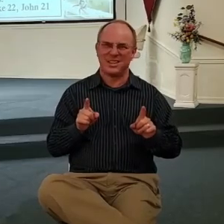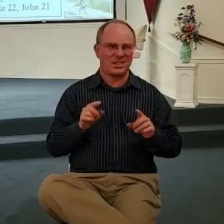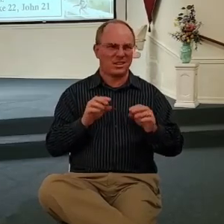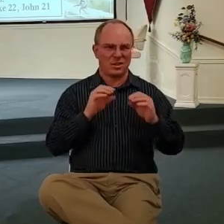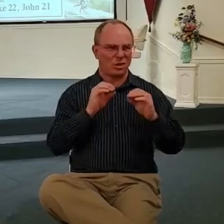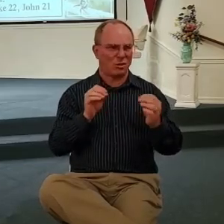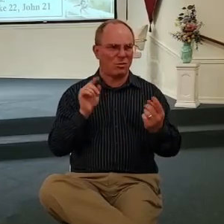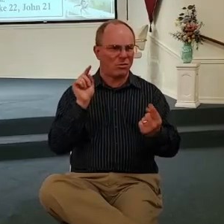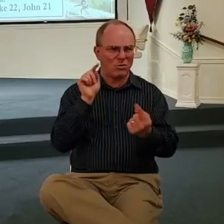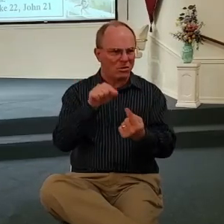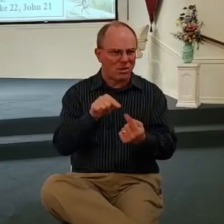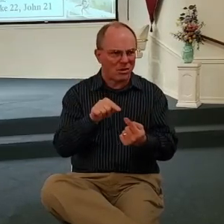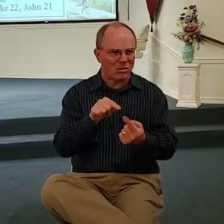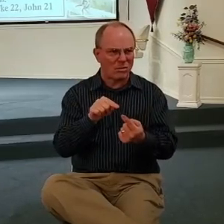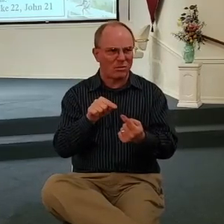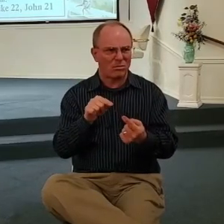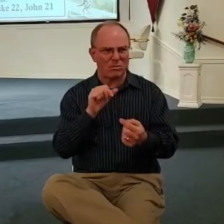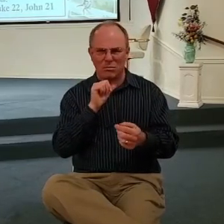Life felt pretty pointless.